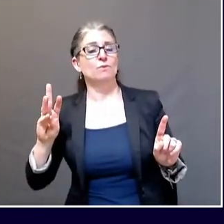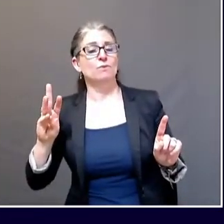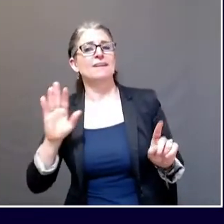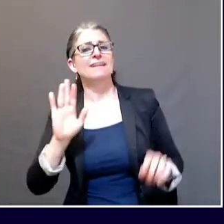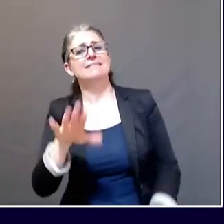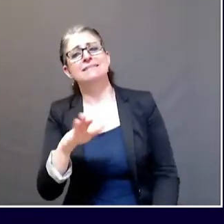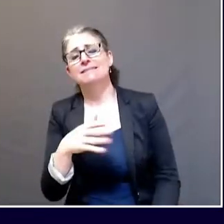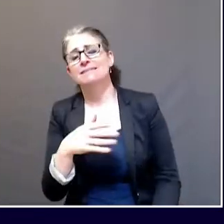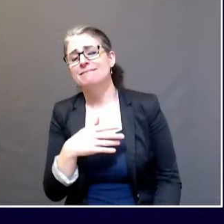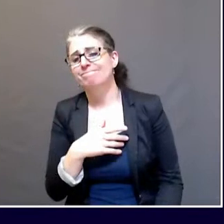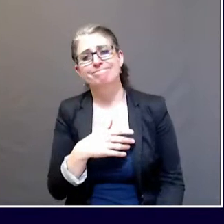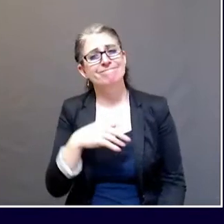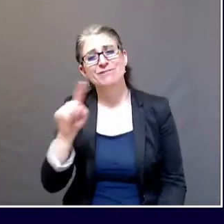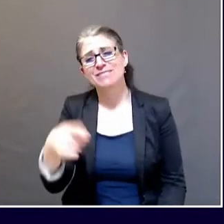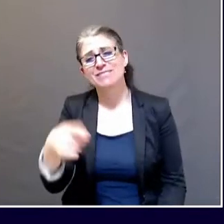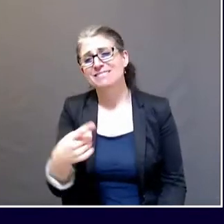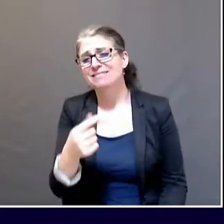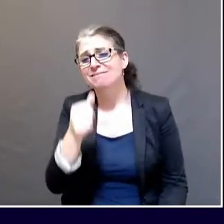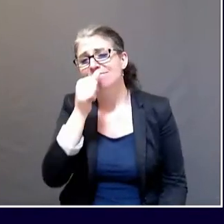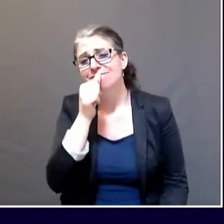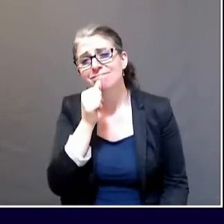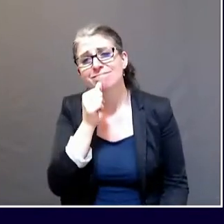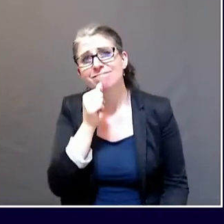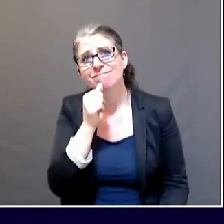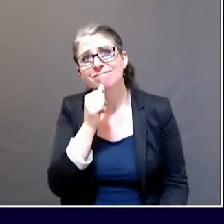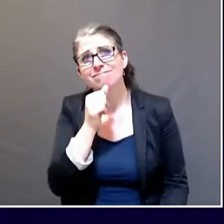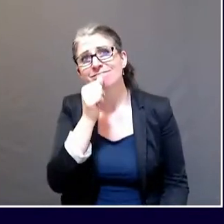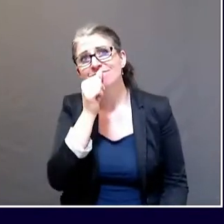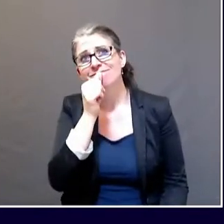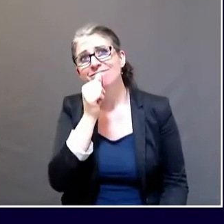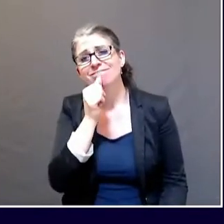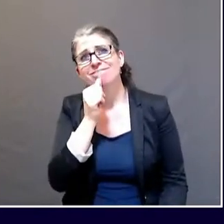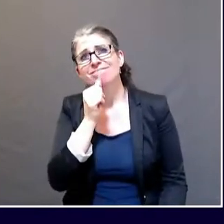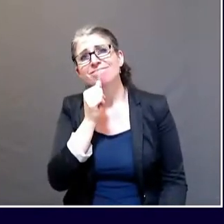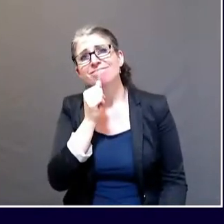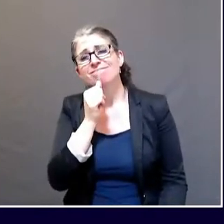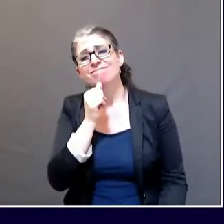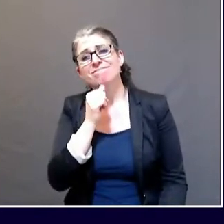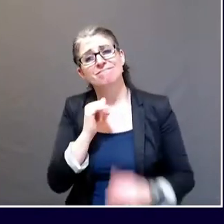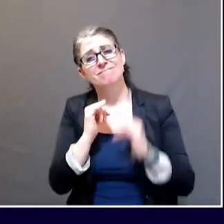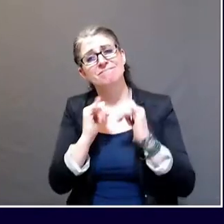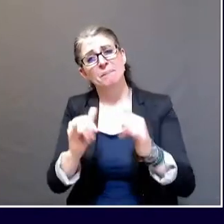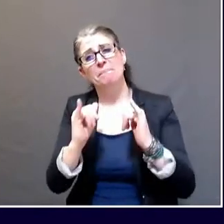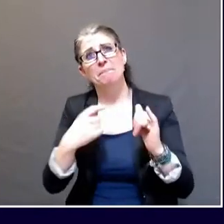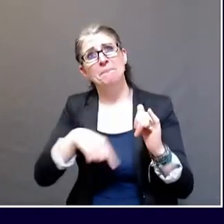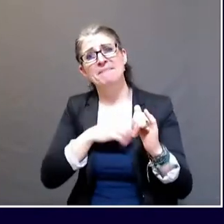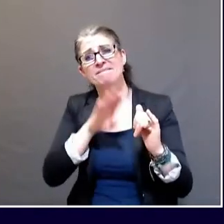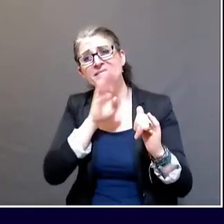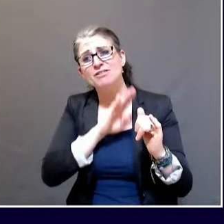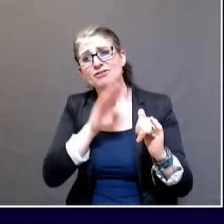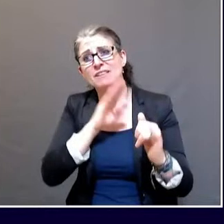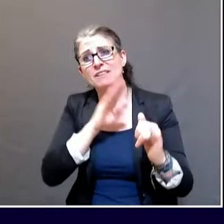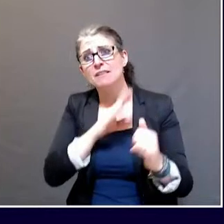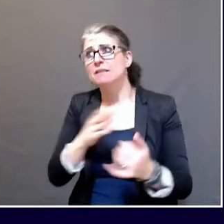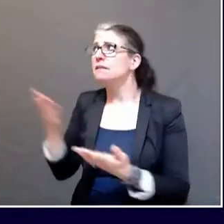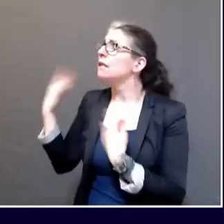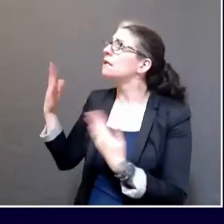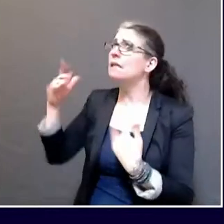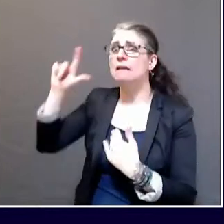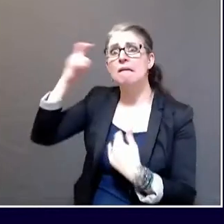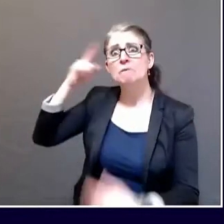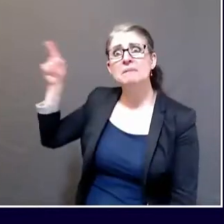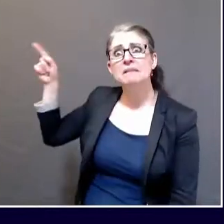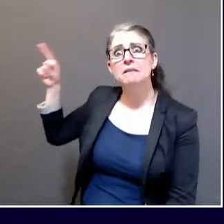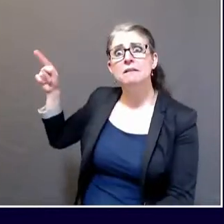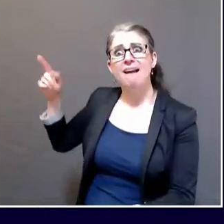as much vaccine here in the state of Maine to meet what we consider great demand. We are so excited that people in Maine share